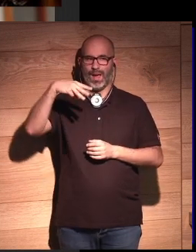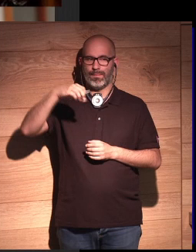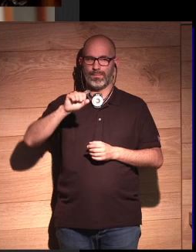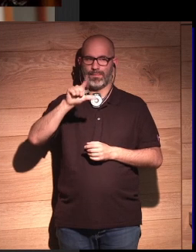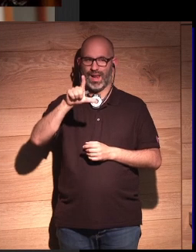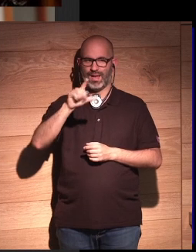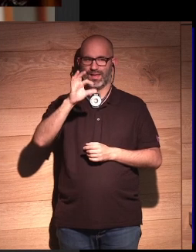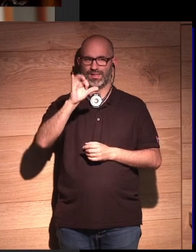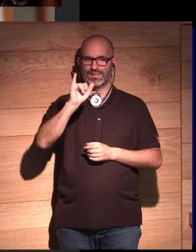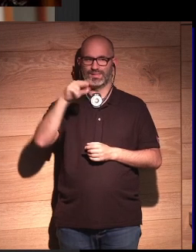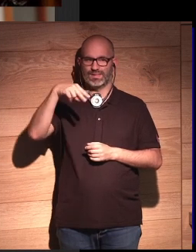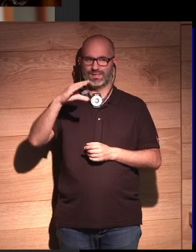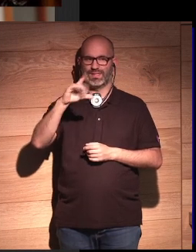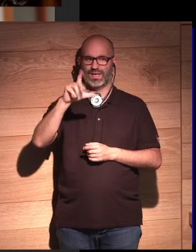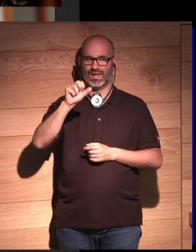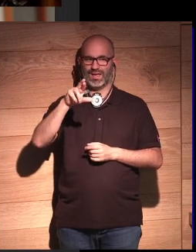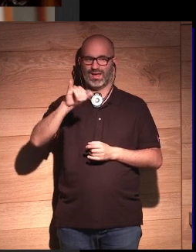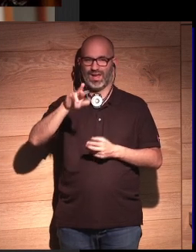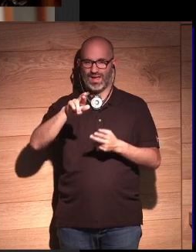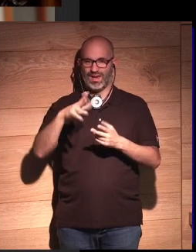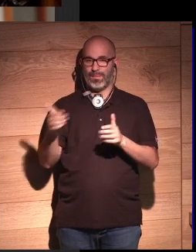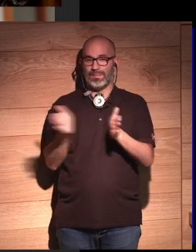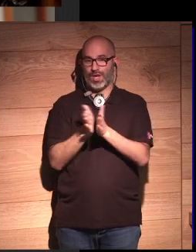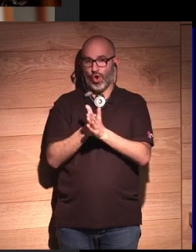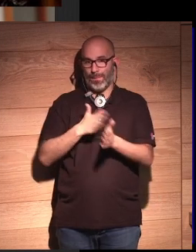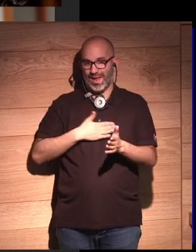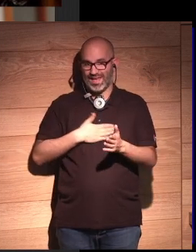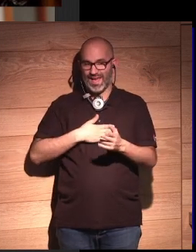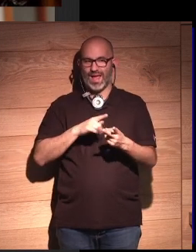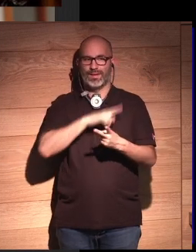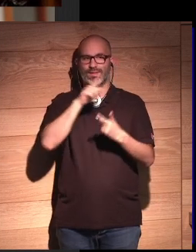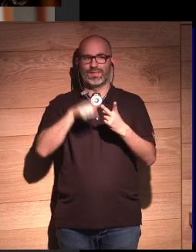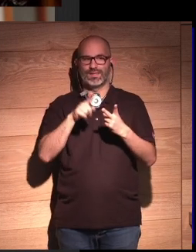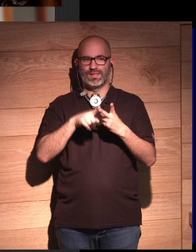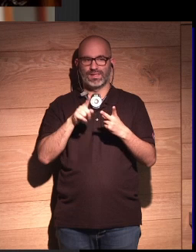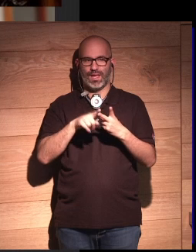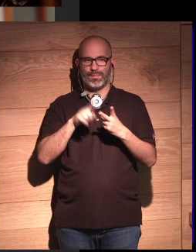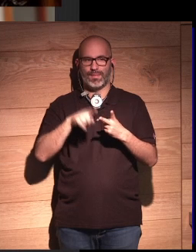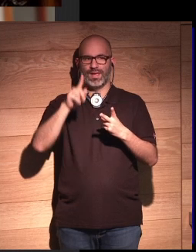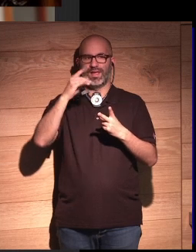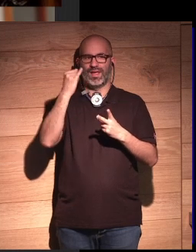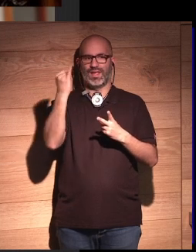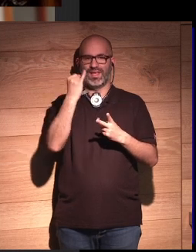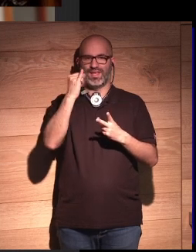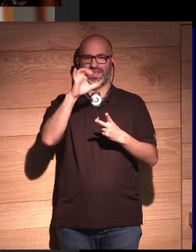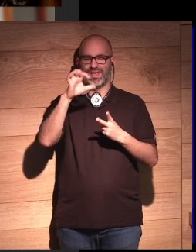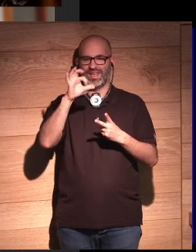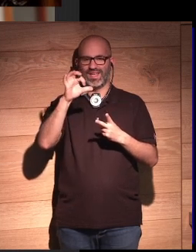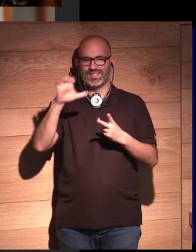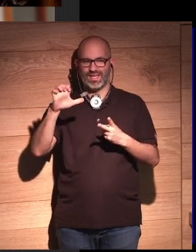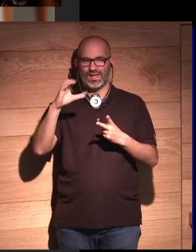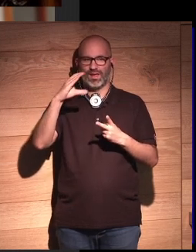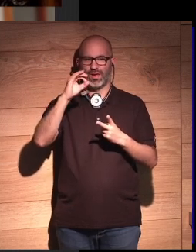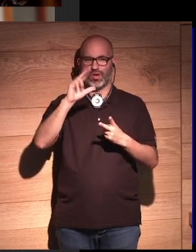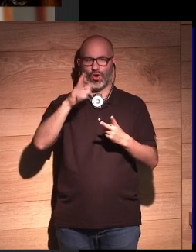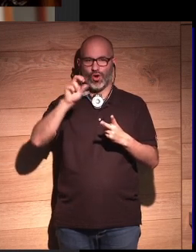Cohen was the first publicist at Sundance who really had her head wrapped around what this was and